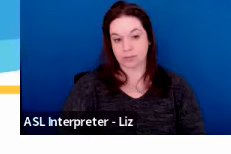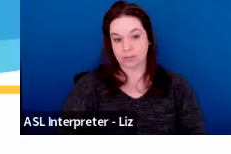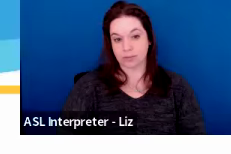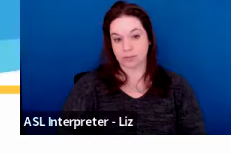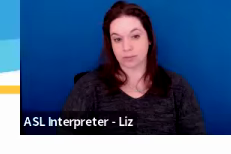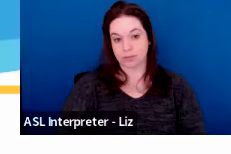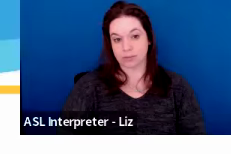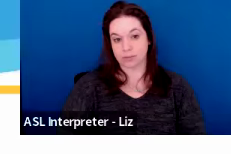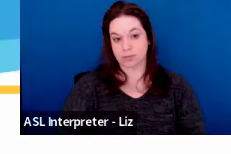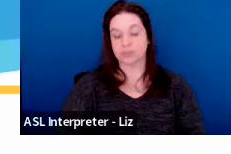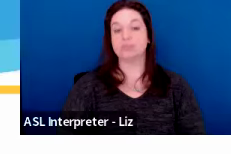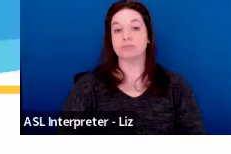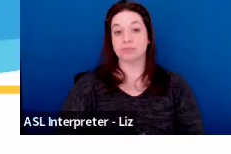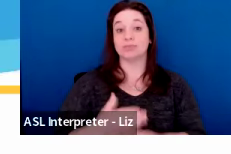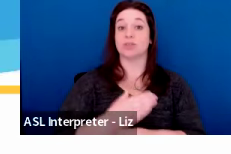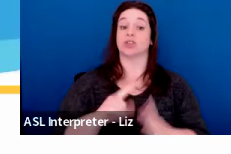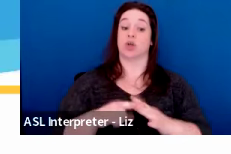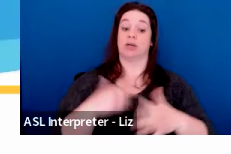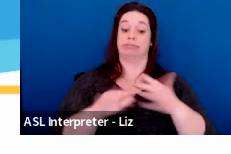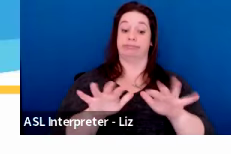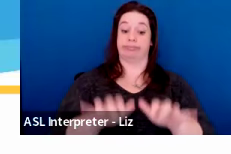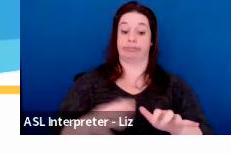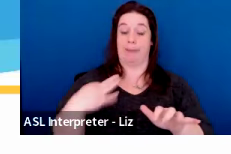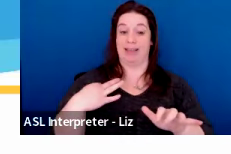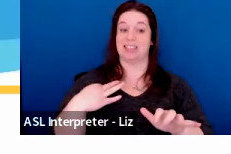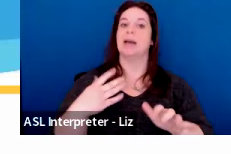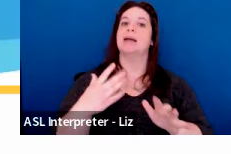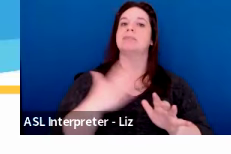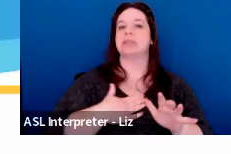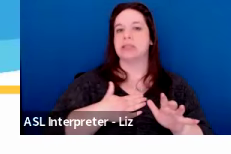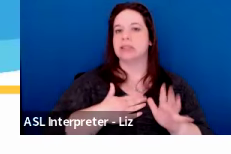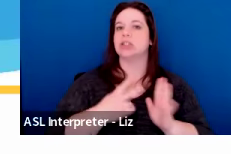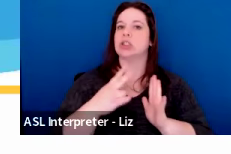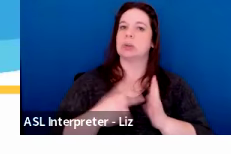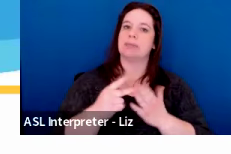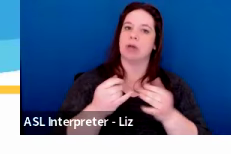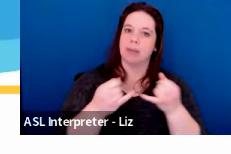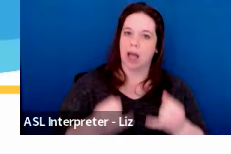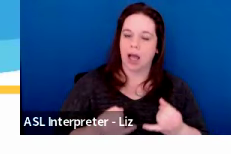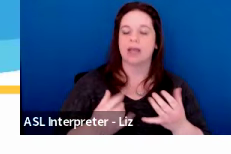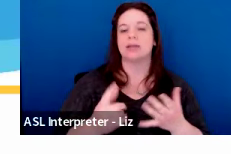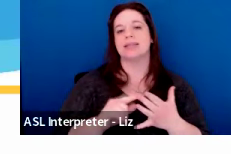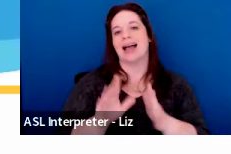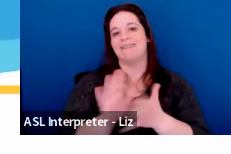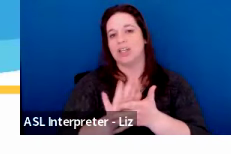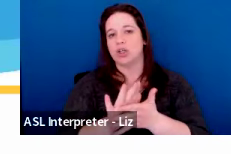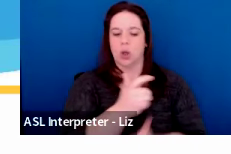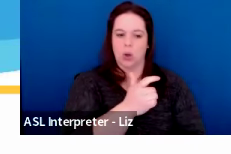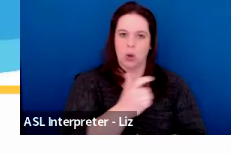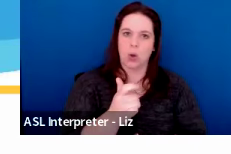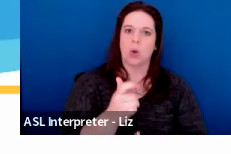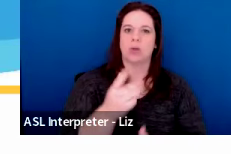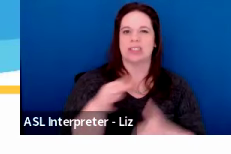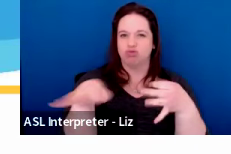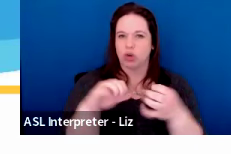Before starting your application, please read the program lines. There's videos and instructions to further assist you in completing your